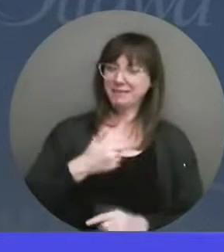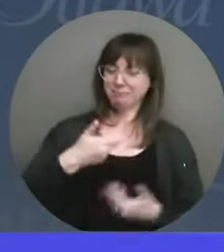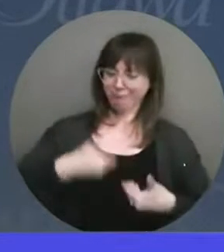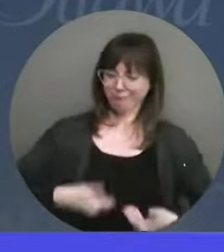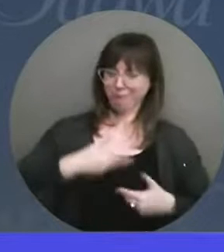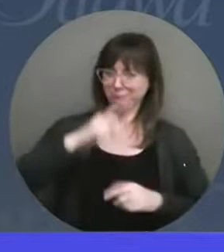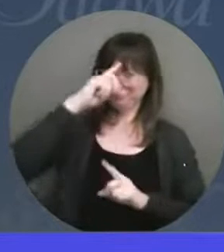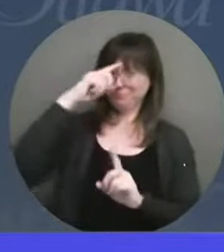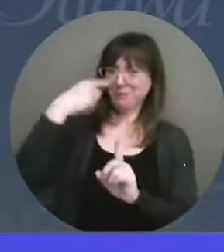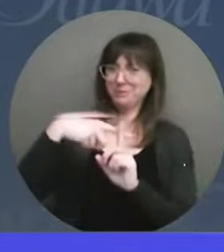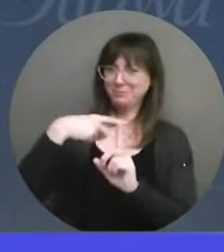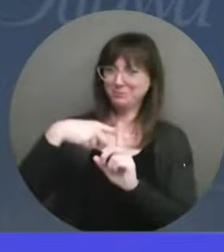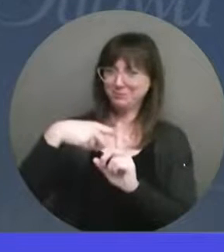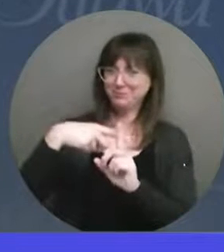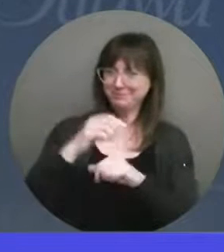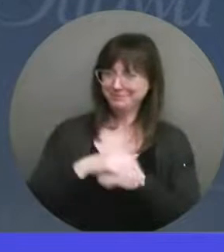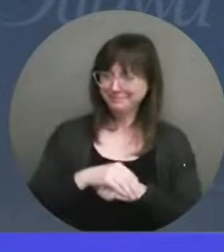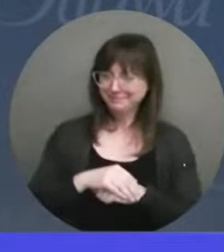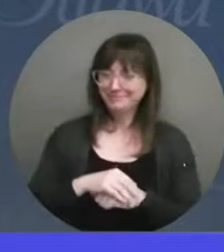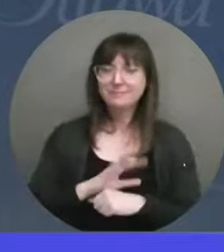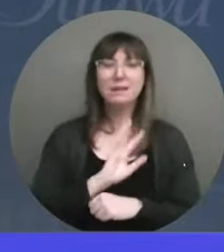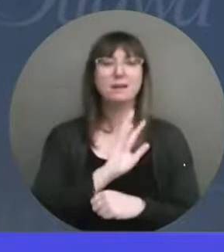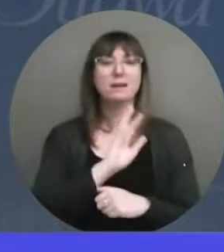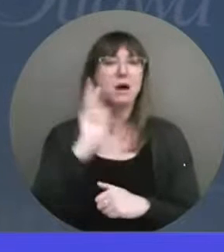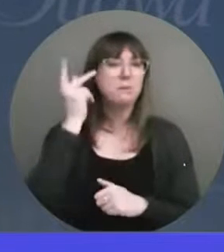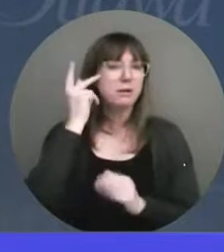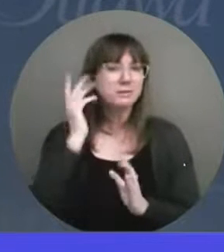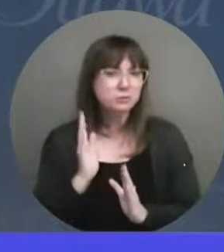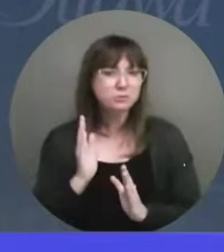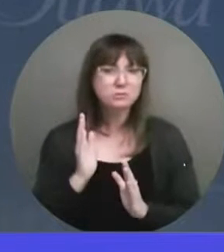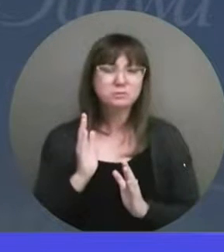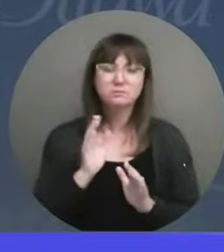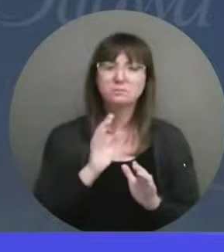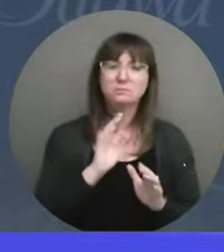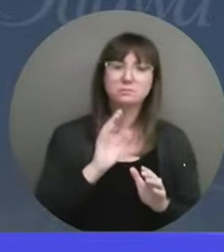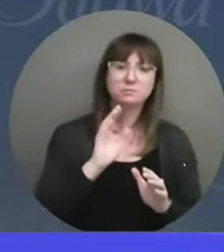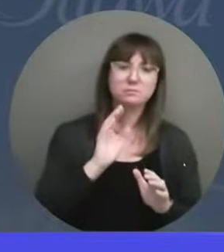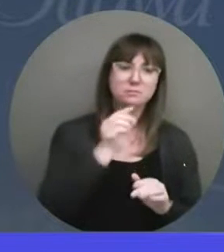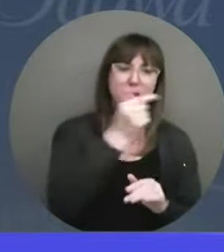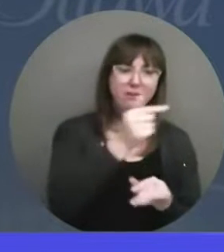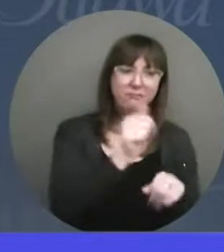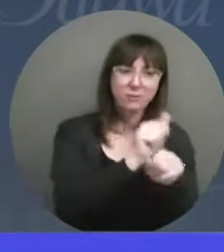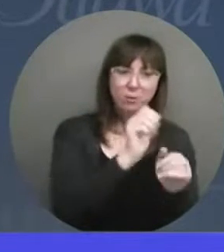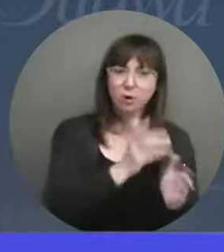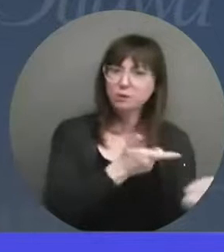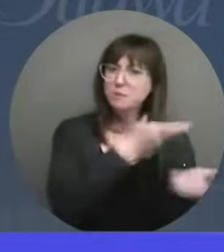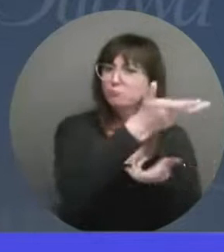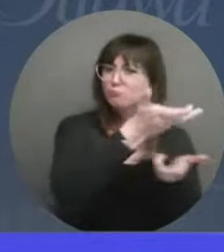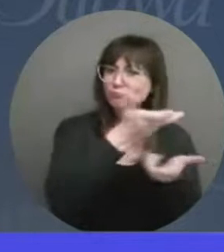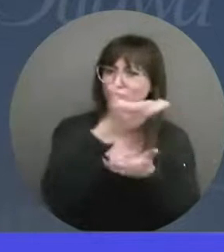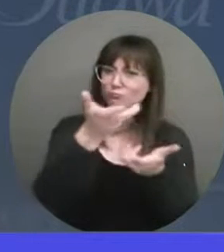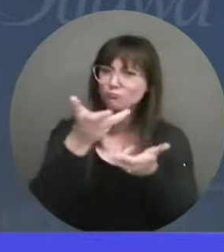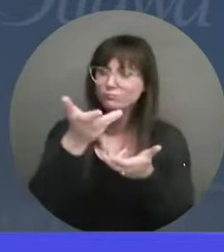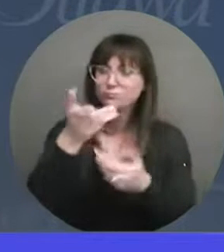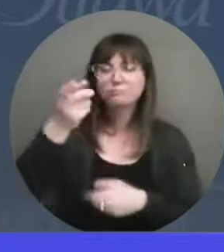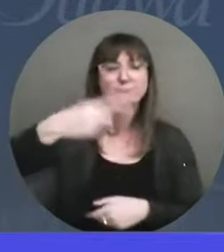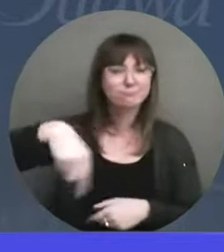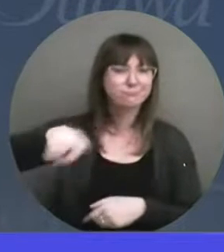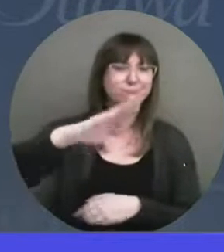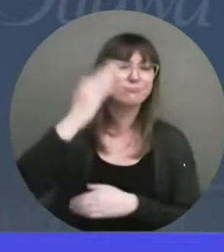talking to politicians and public servants across the province and federally as well. They know that